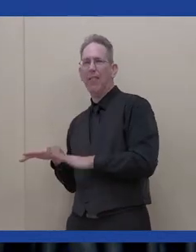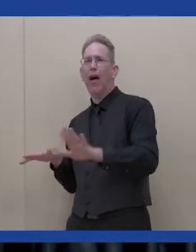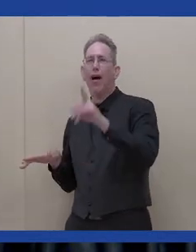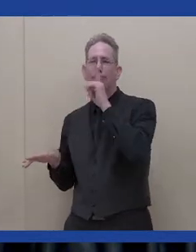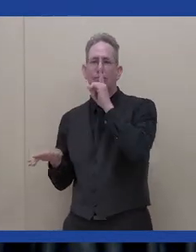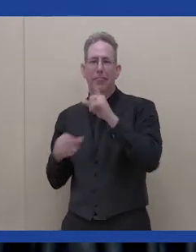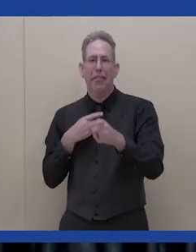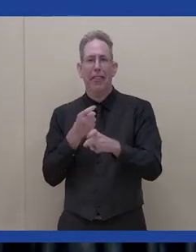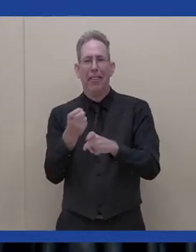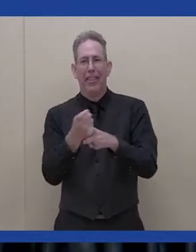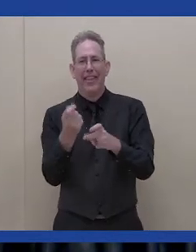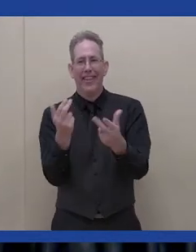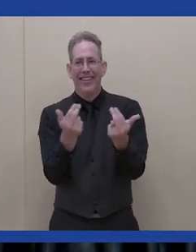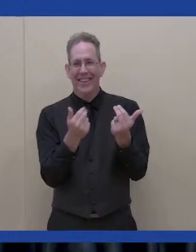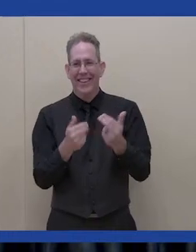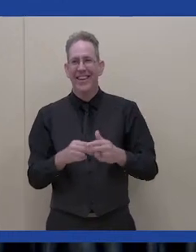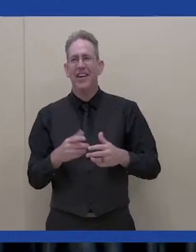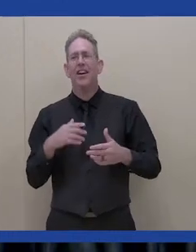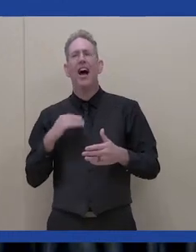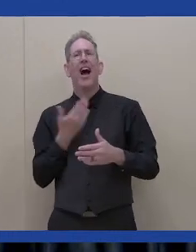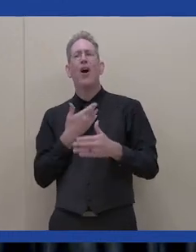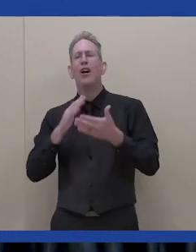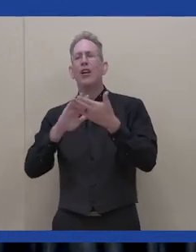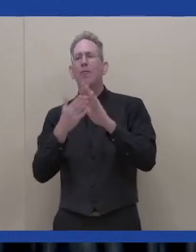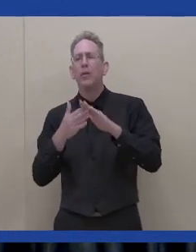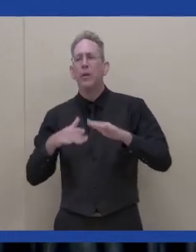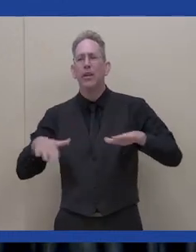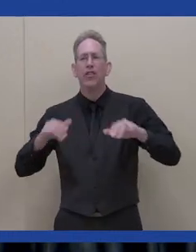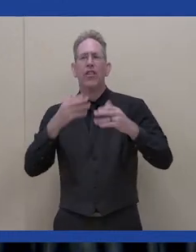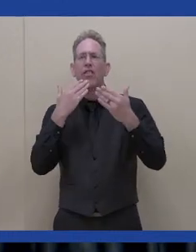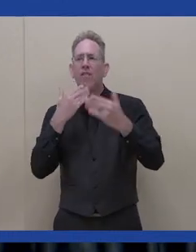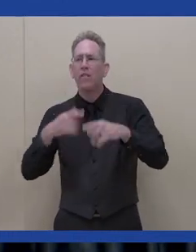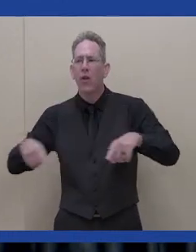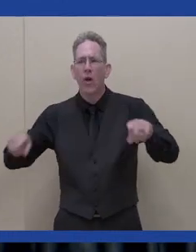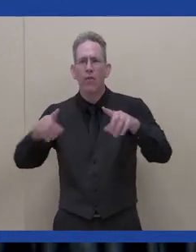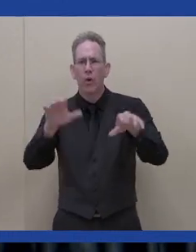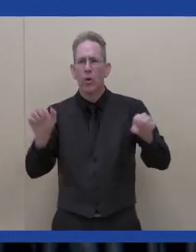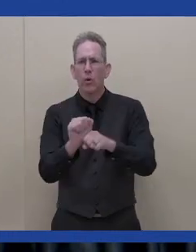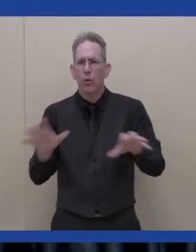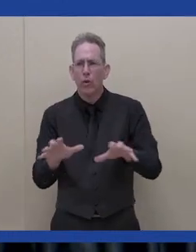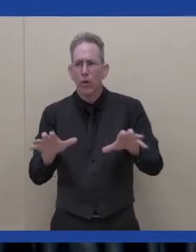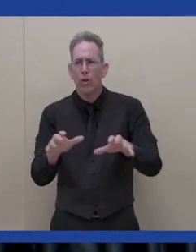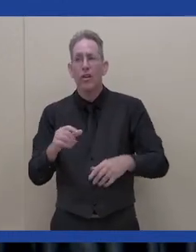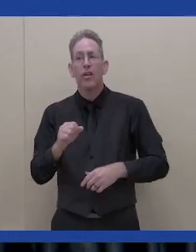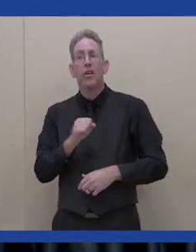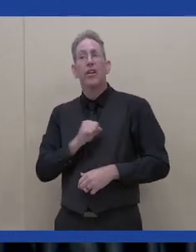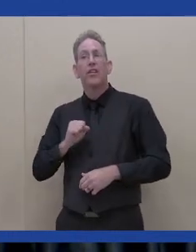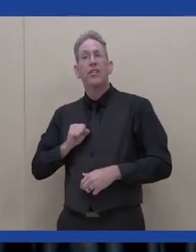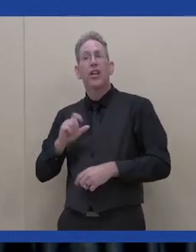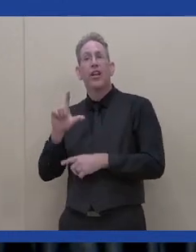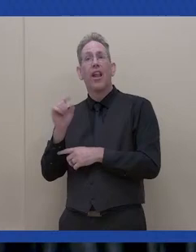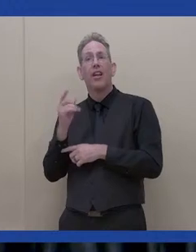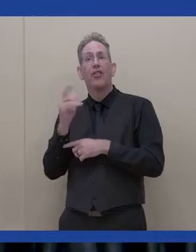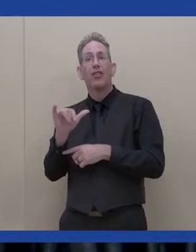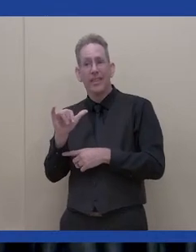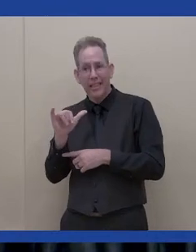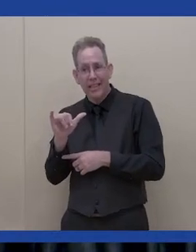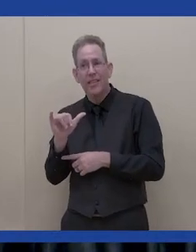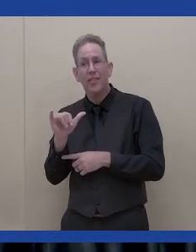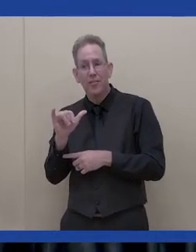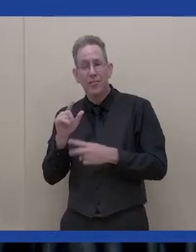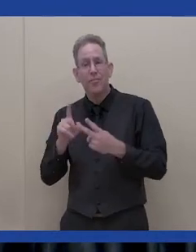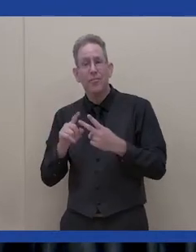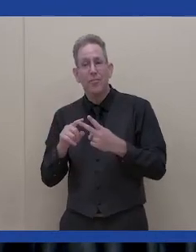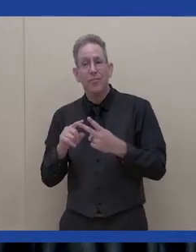dedication. Senator and Mrs. Leahy, Lieutenant Governor Zuckerman, Treasurer Peachack, Attorney General